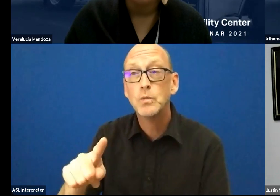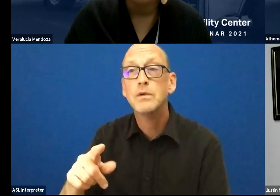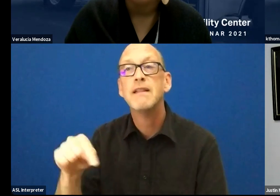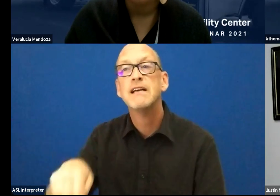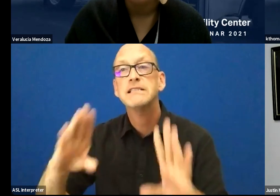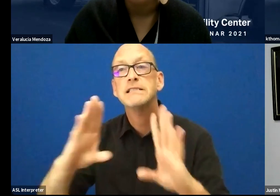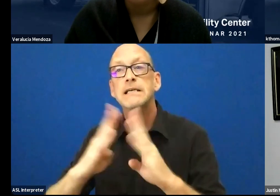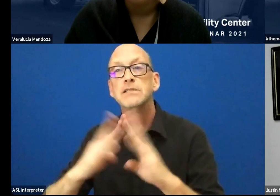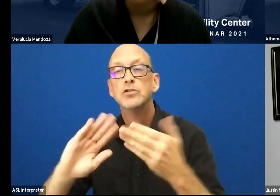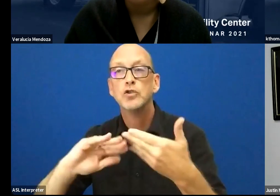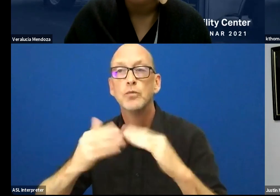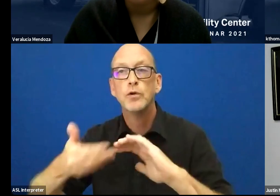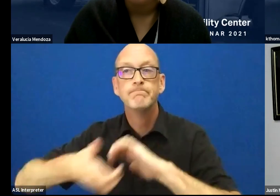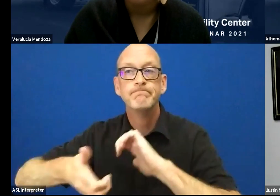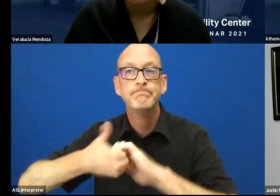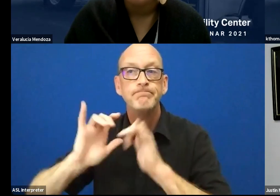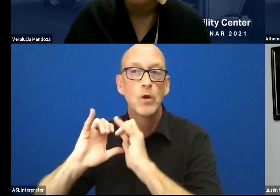our Community Partnership Award.